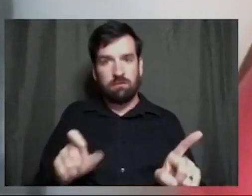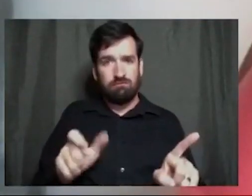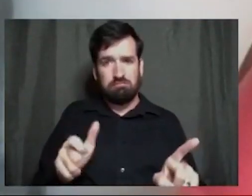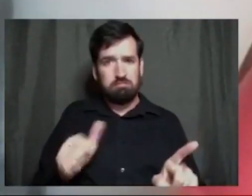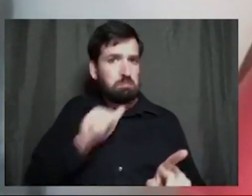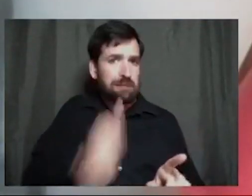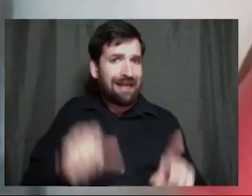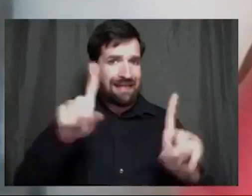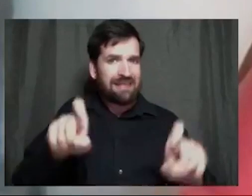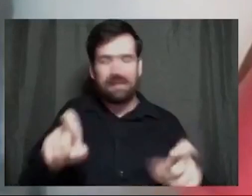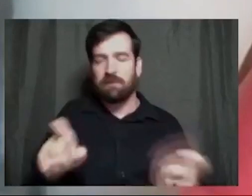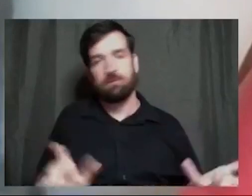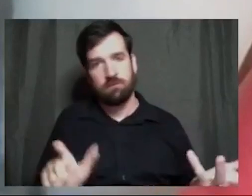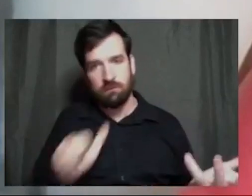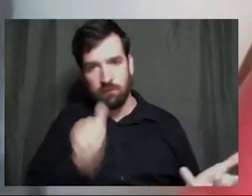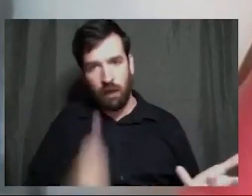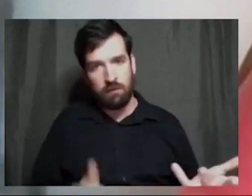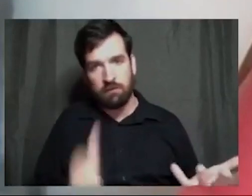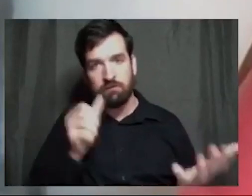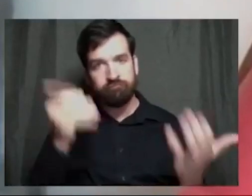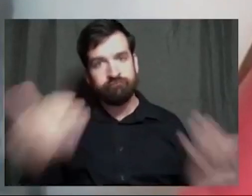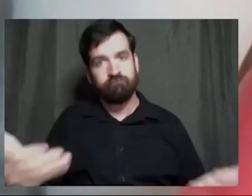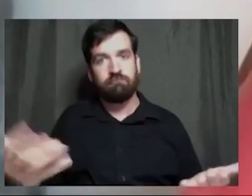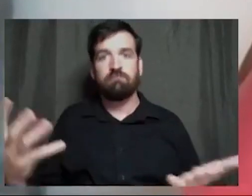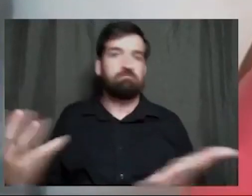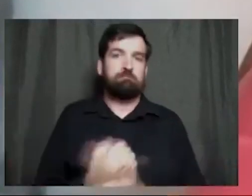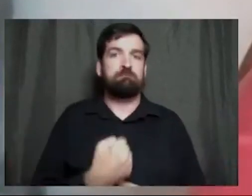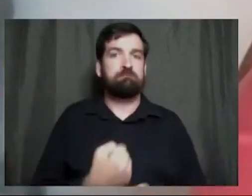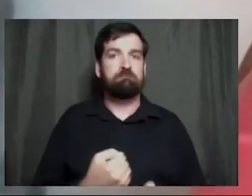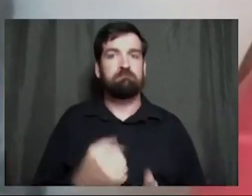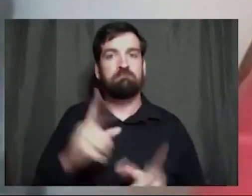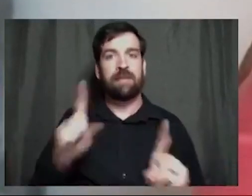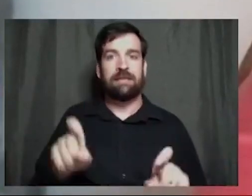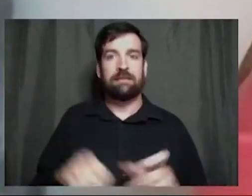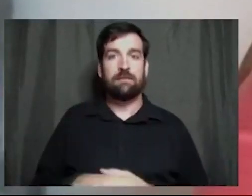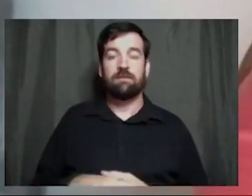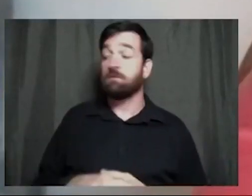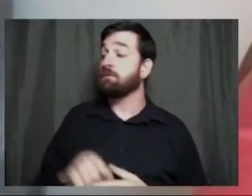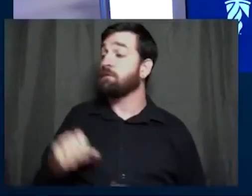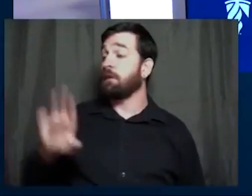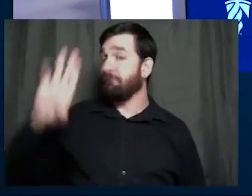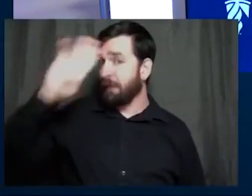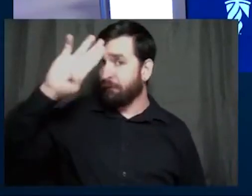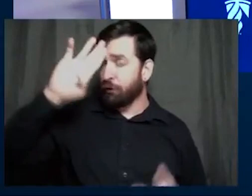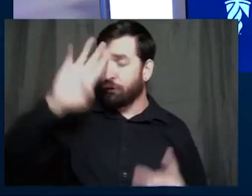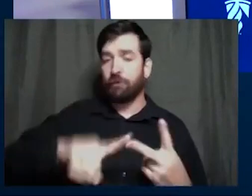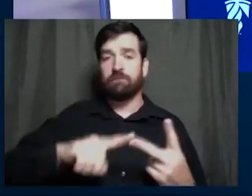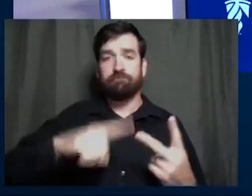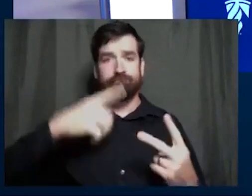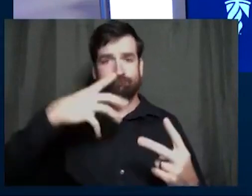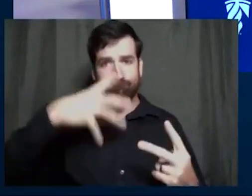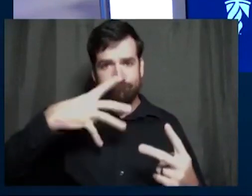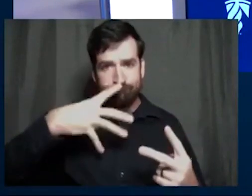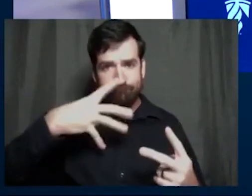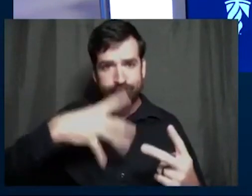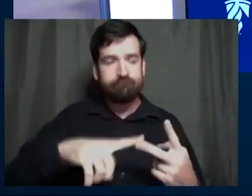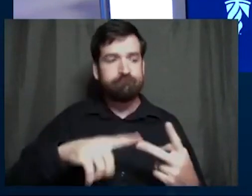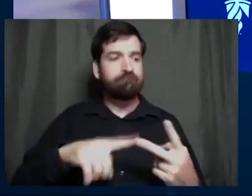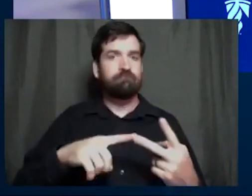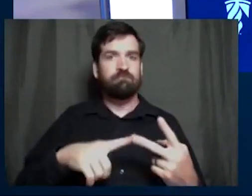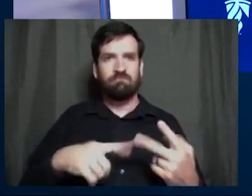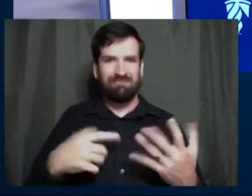was the first thing on my mind when we woke up. Well, Dr. Myers, a fever, sniffles, runny nose on a 4-year-old. I mean, how would one